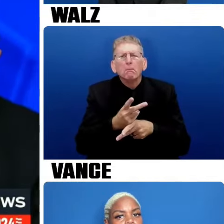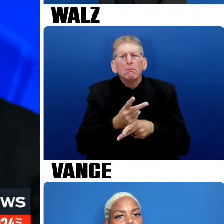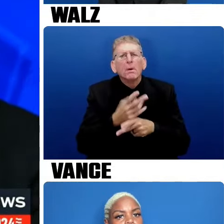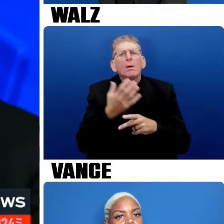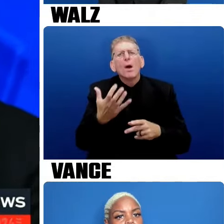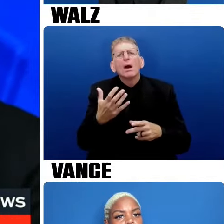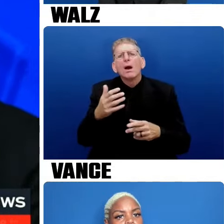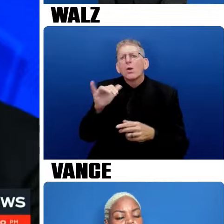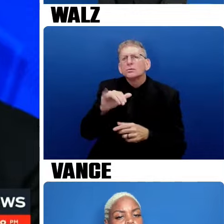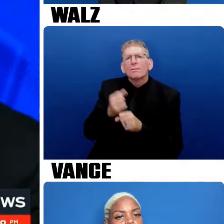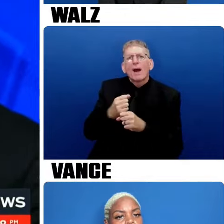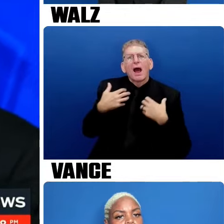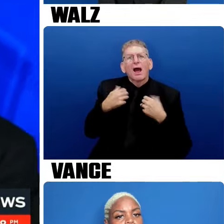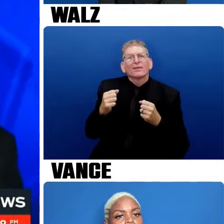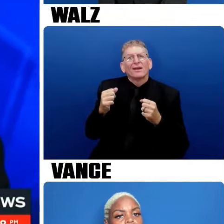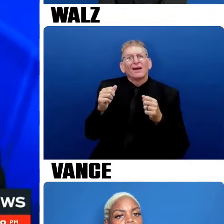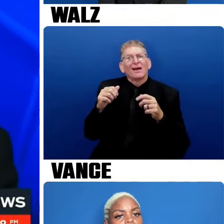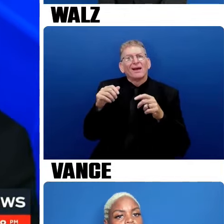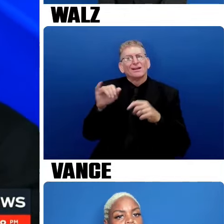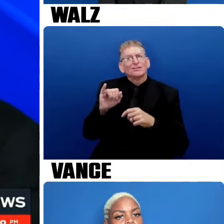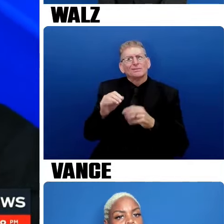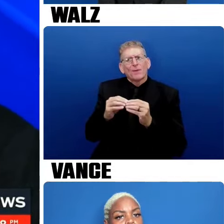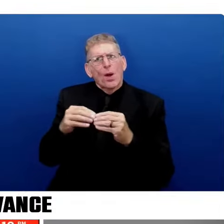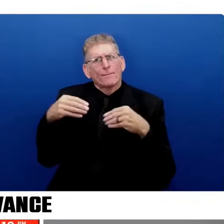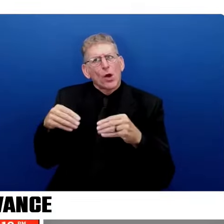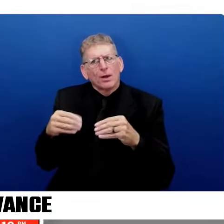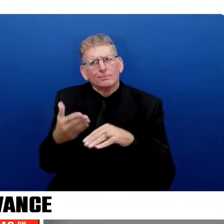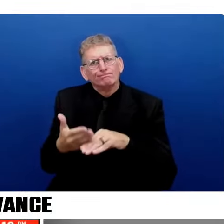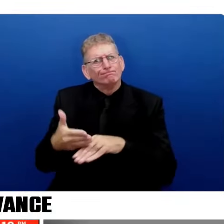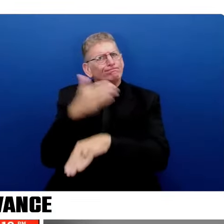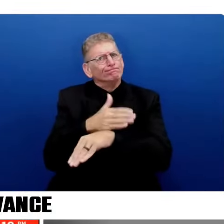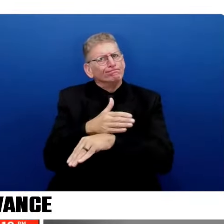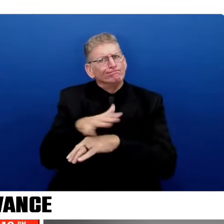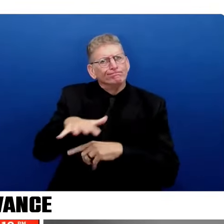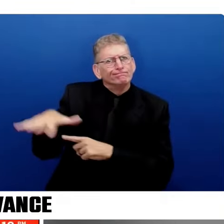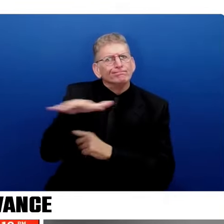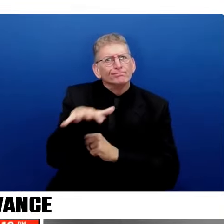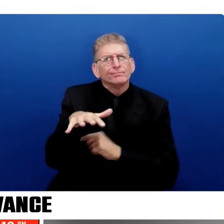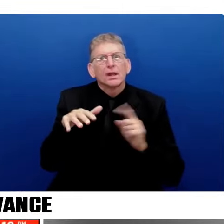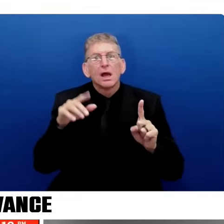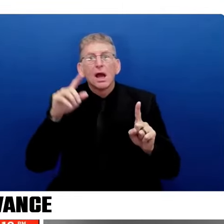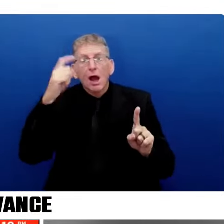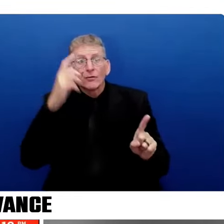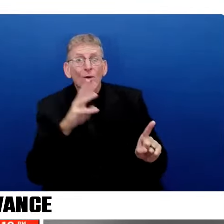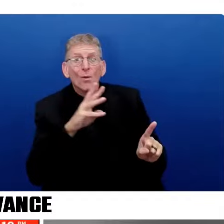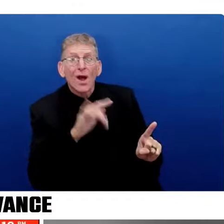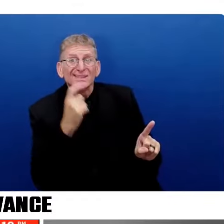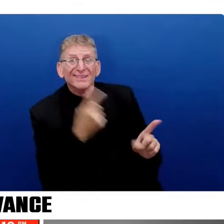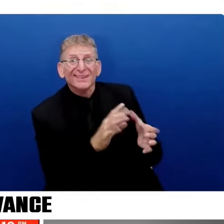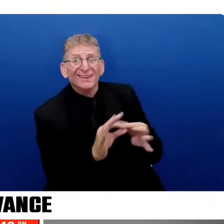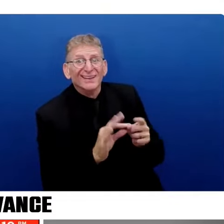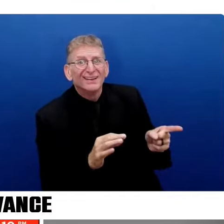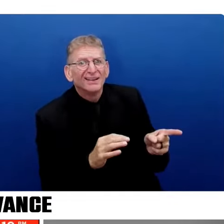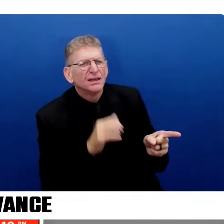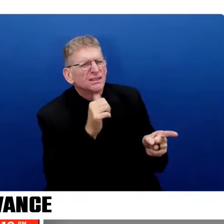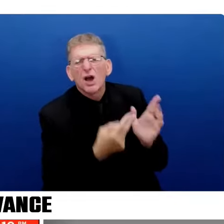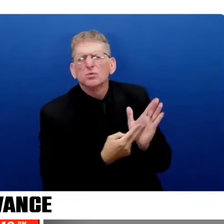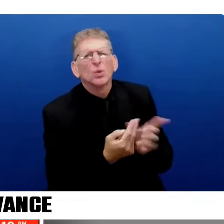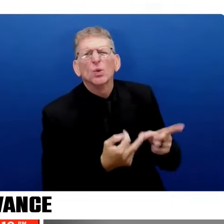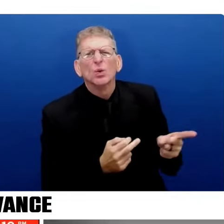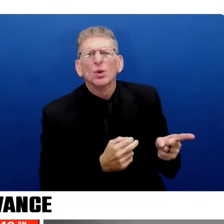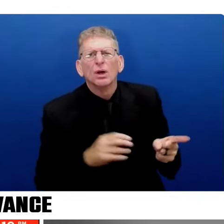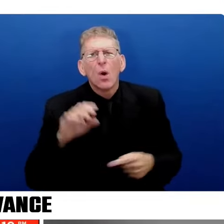Governor Walz just said is actually not true. A lot of what happened, and the reason that Obamacare was crushing under its own weight, is that a lot of young